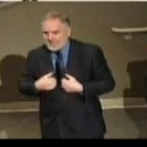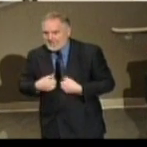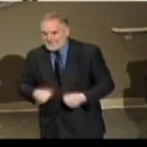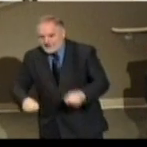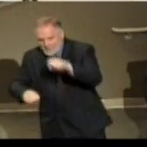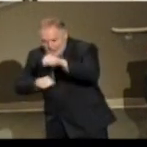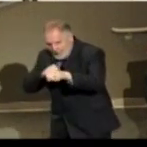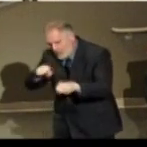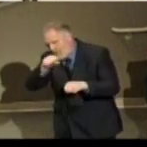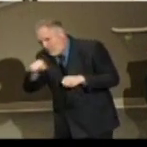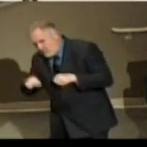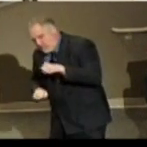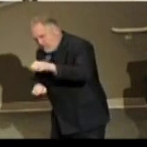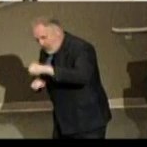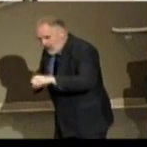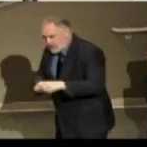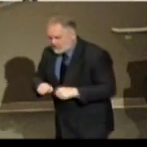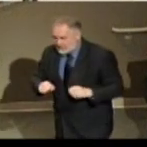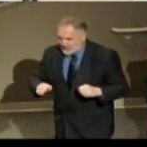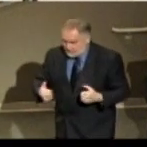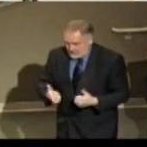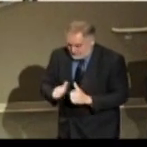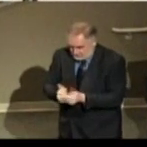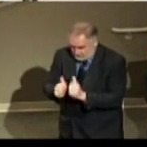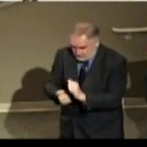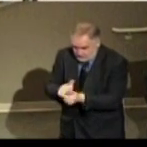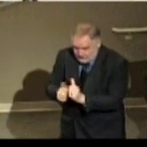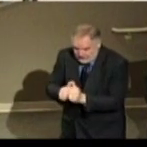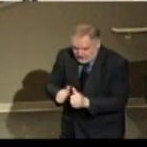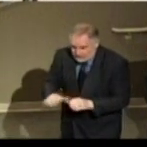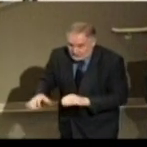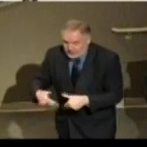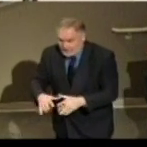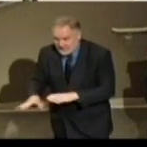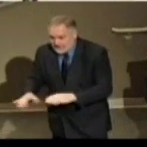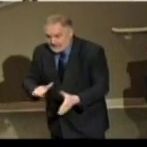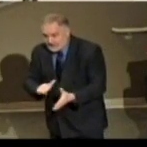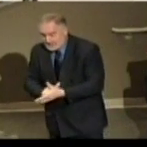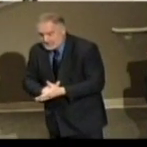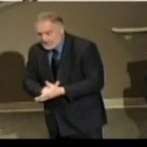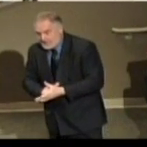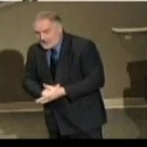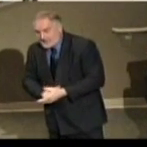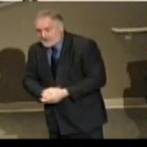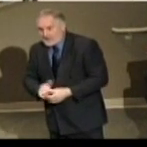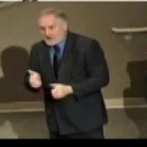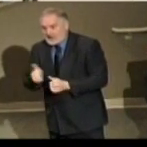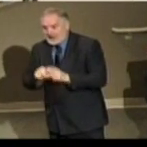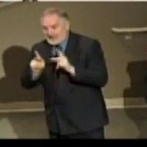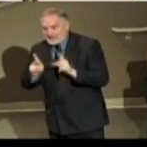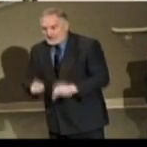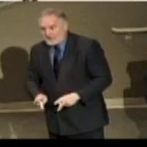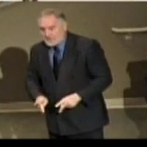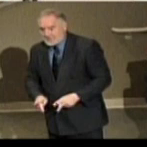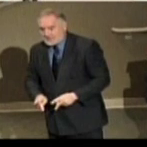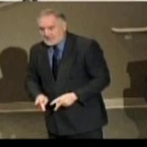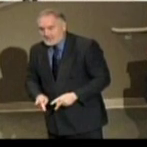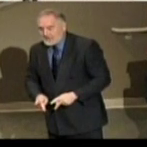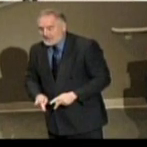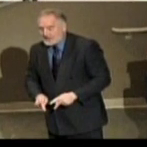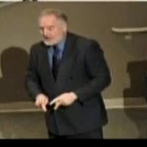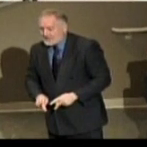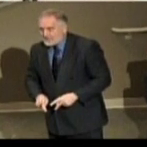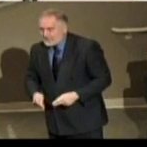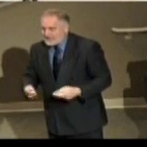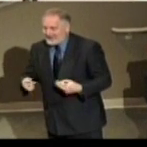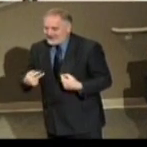match. And the way they did it was they paired everybody off, and the way you won was when the